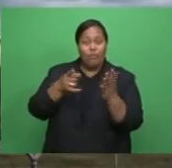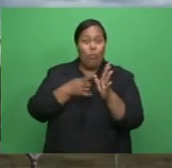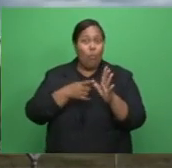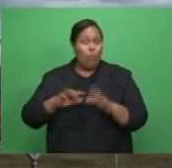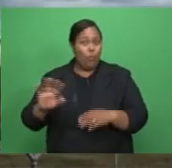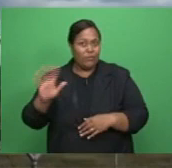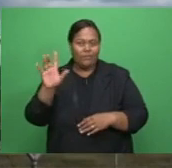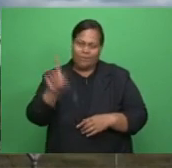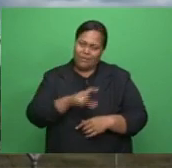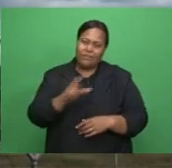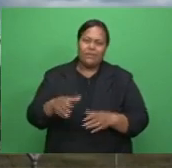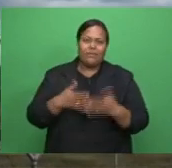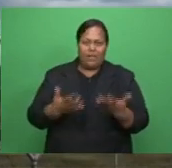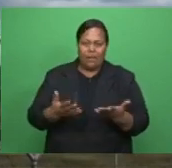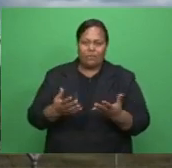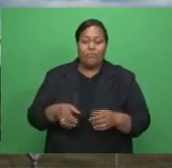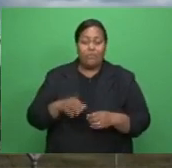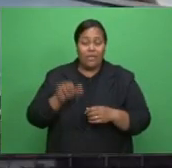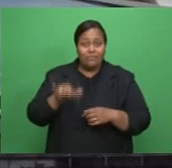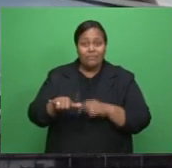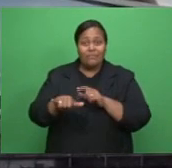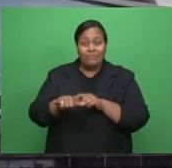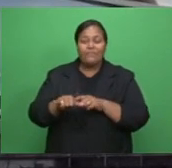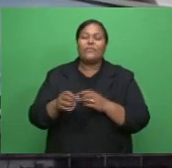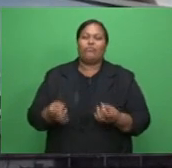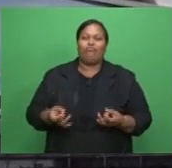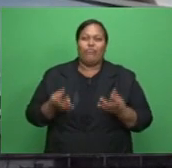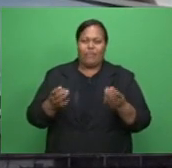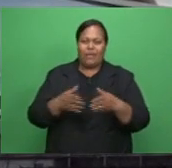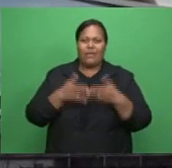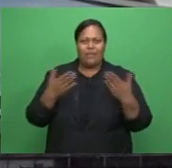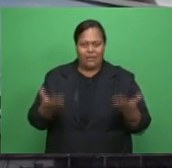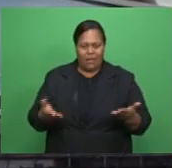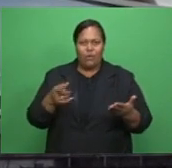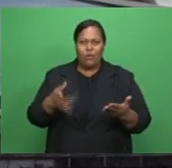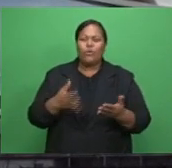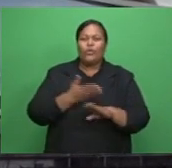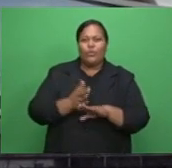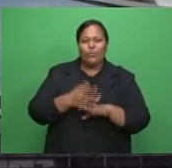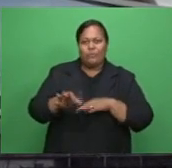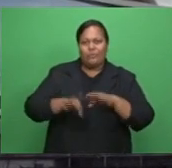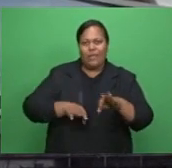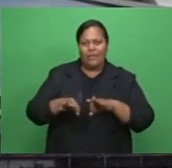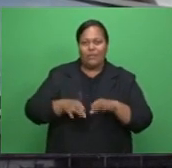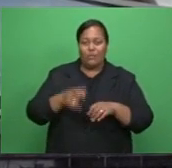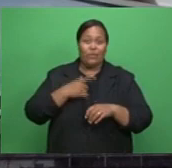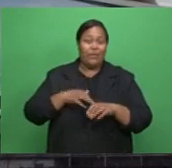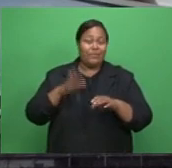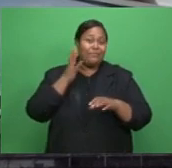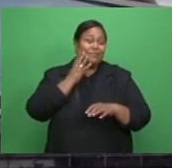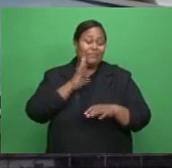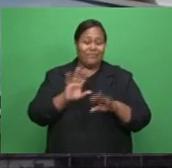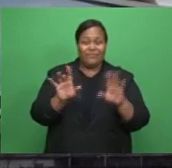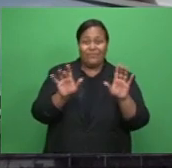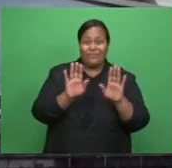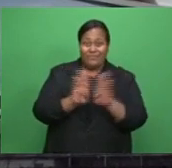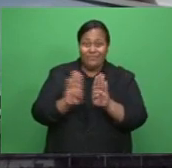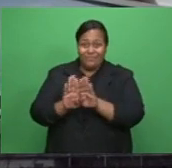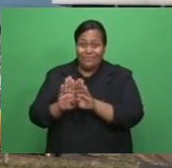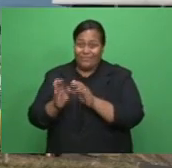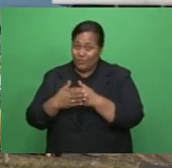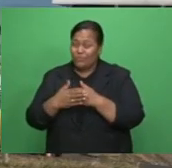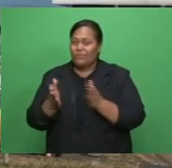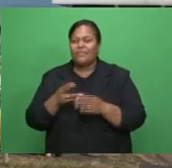is preparing a new network plan which will be announced once border restrictions are eased. Chief Executive Andre Filion says